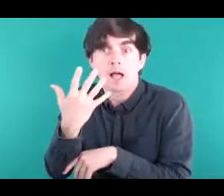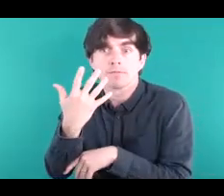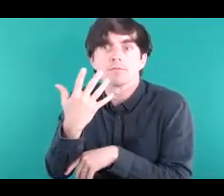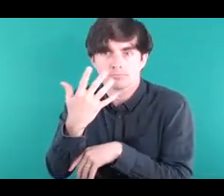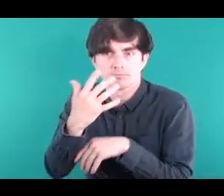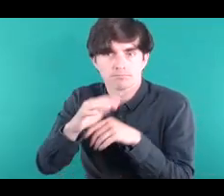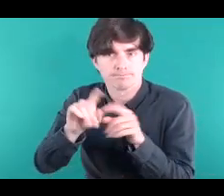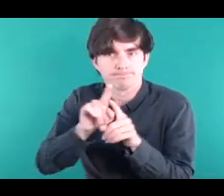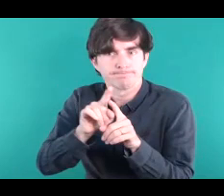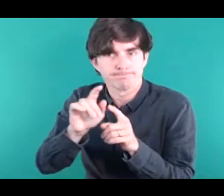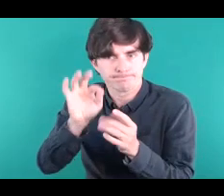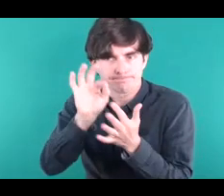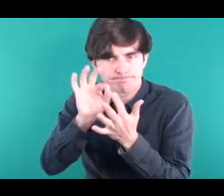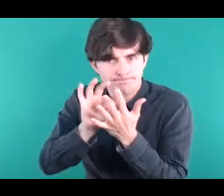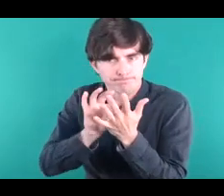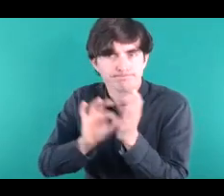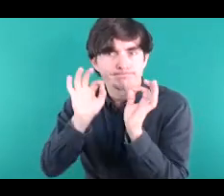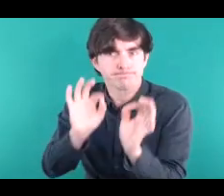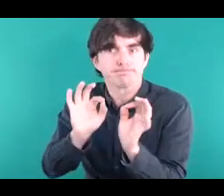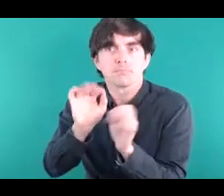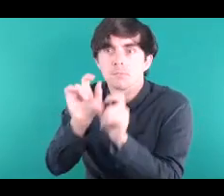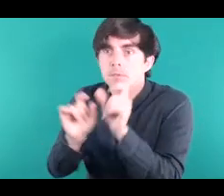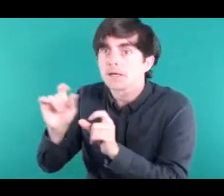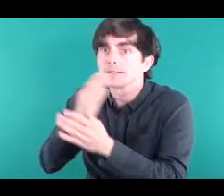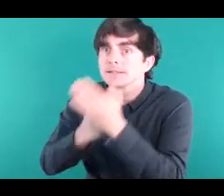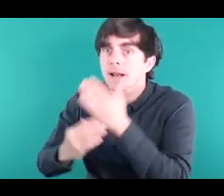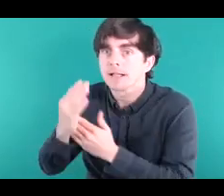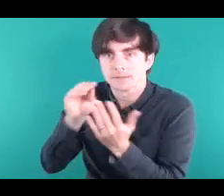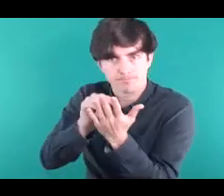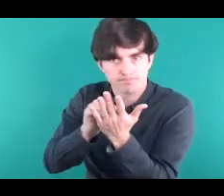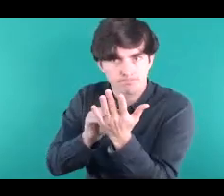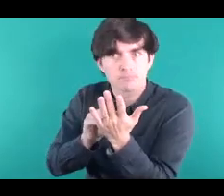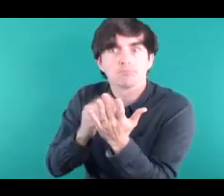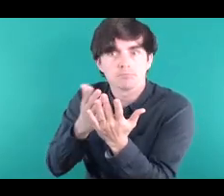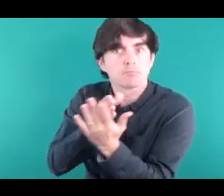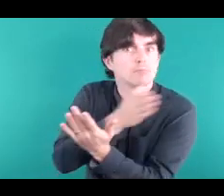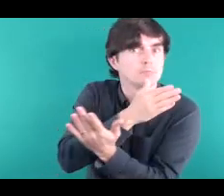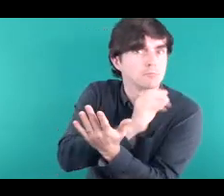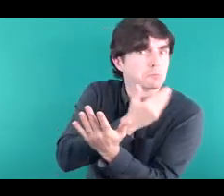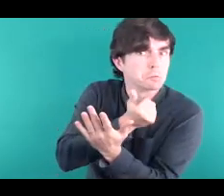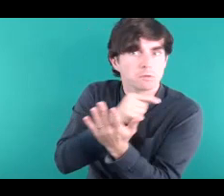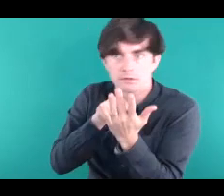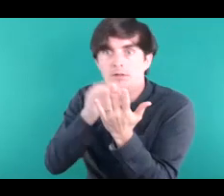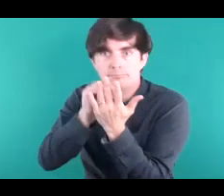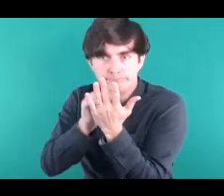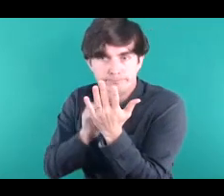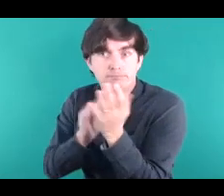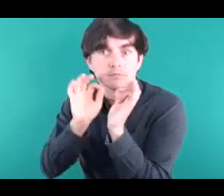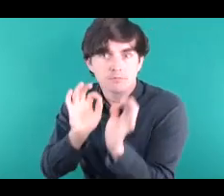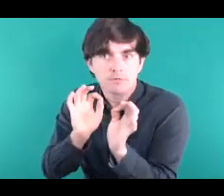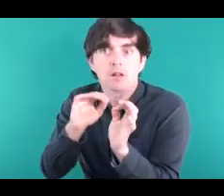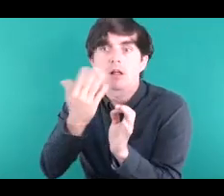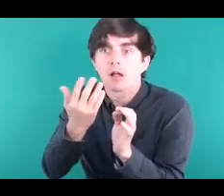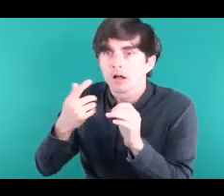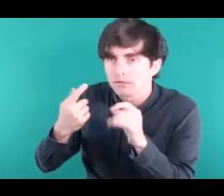modifying or making a one-off payment for disability benefits, so an extra payment. We'll come back